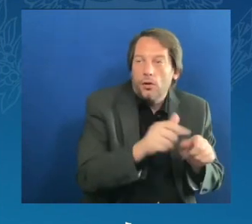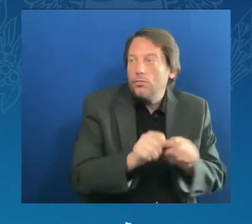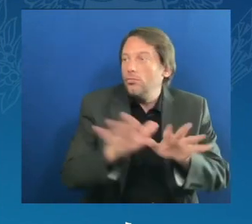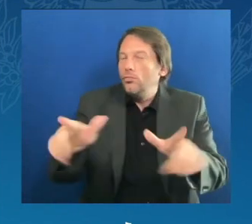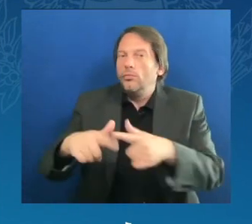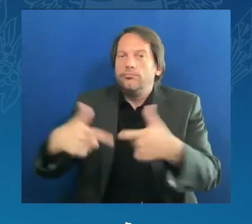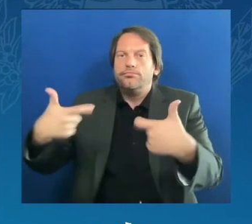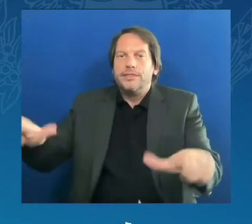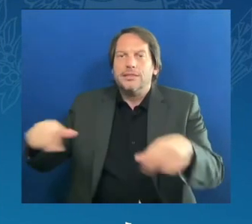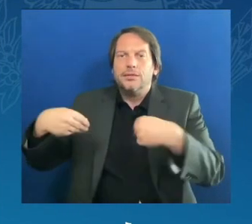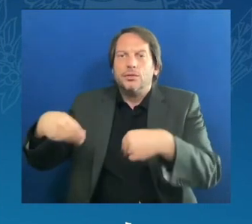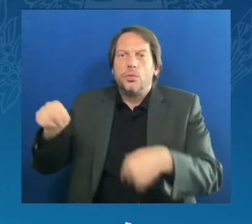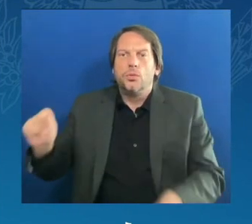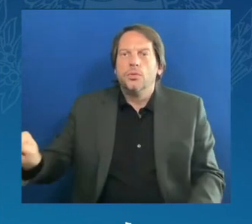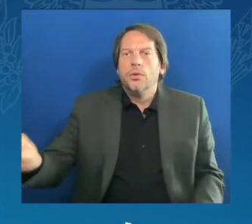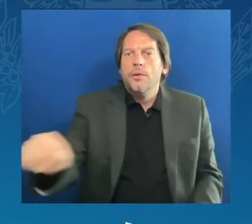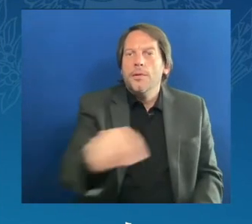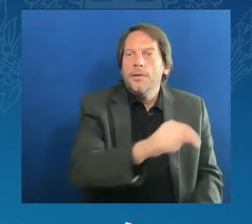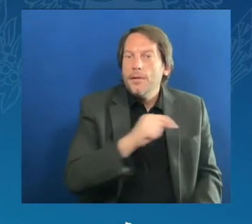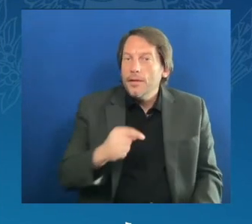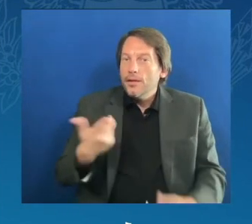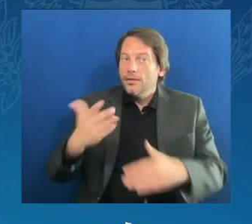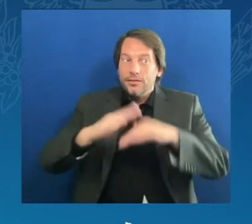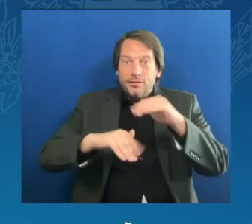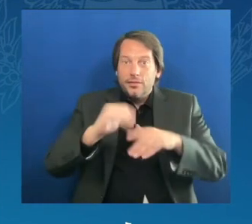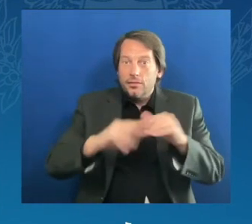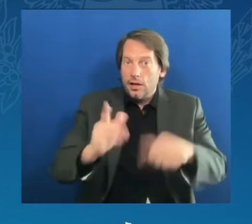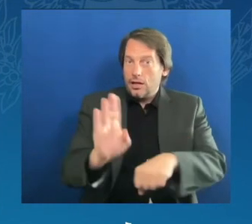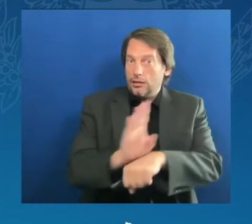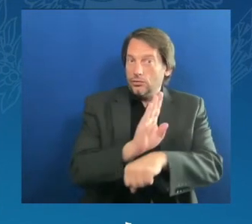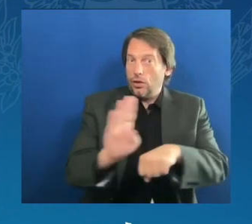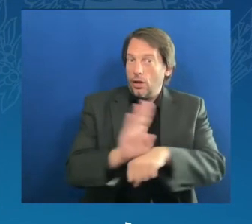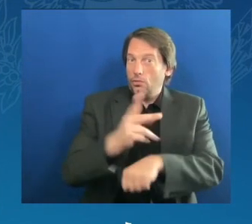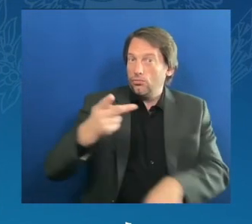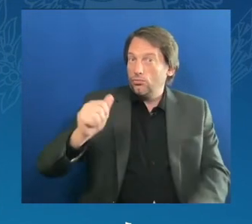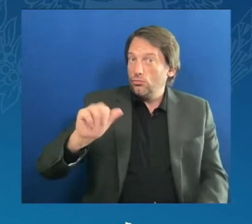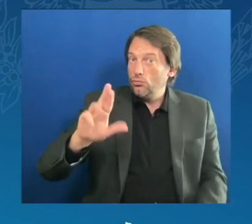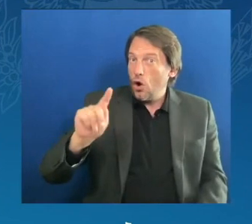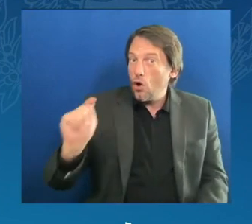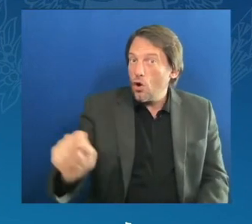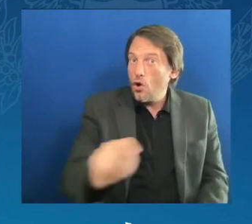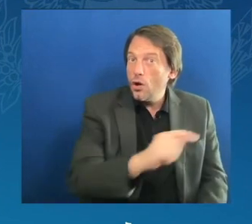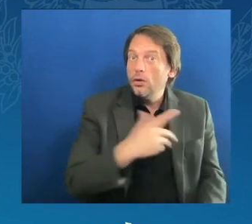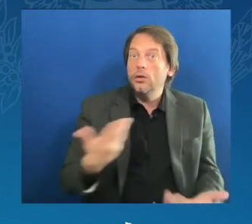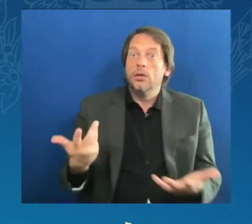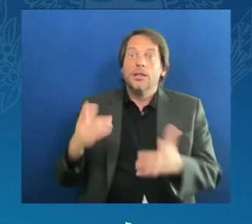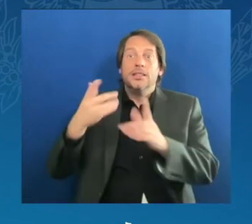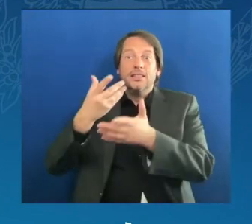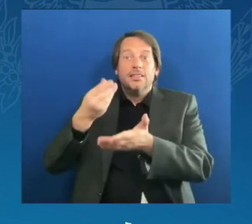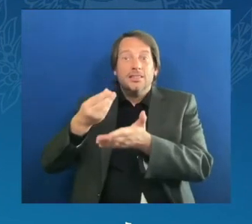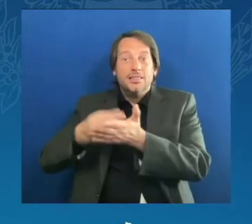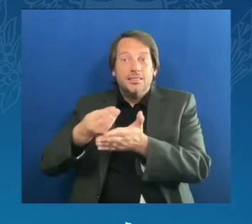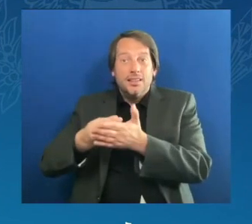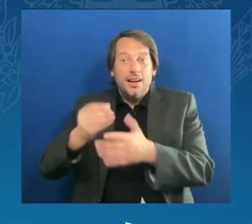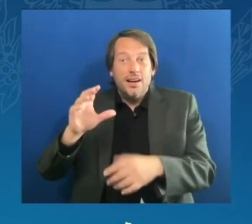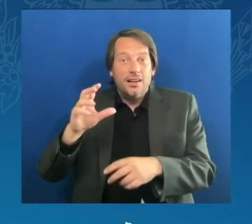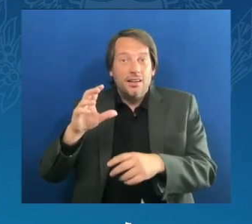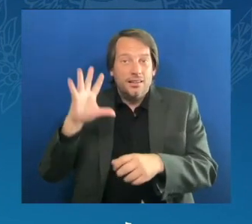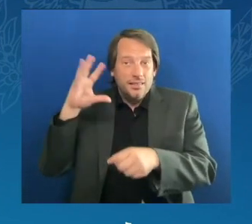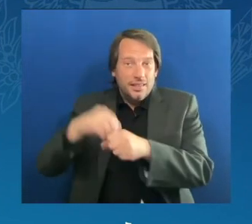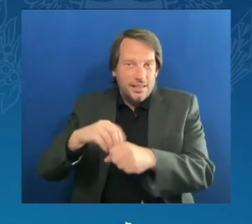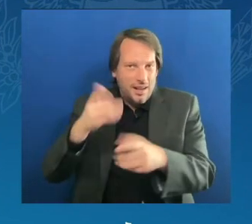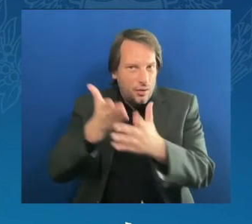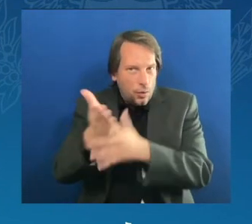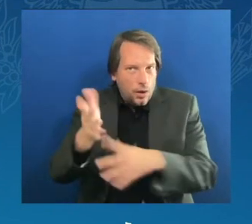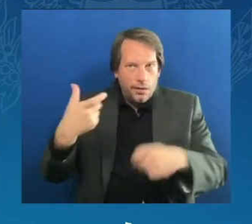workforce development programs. Our partnership has also created what we have named In Her Hands, which